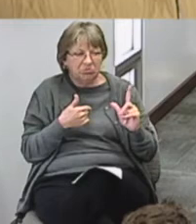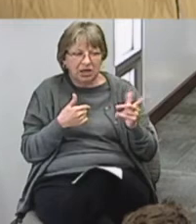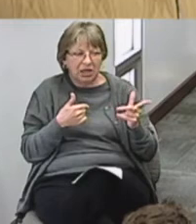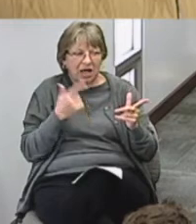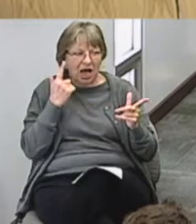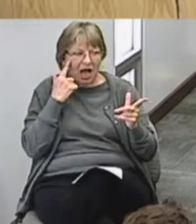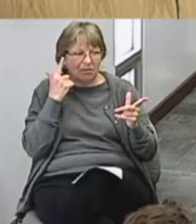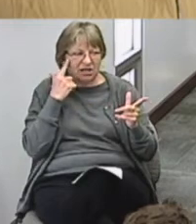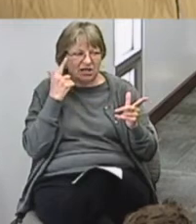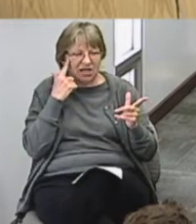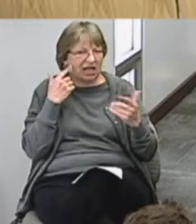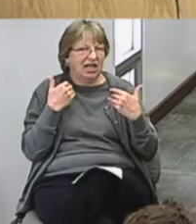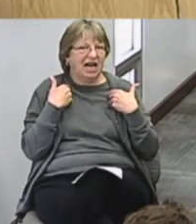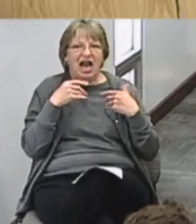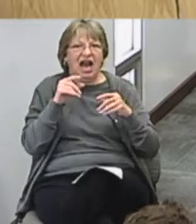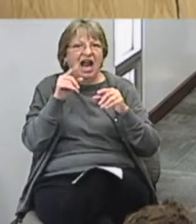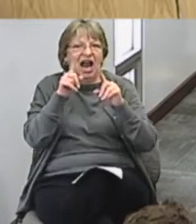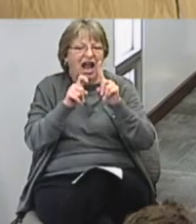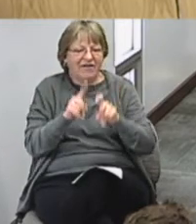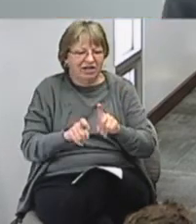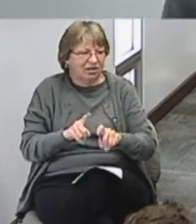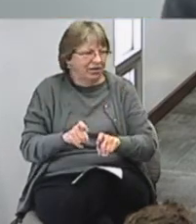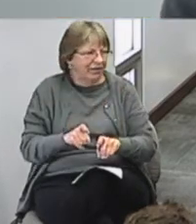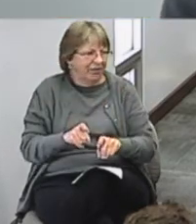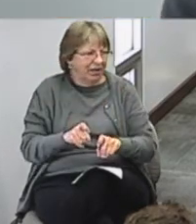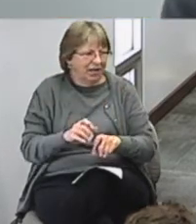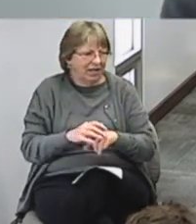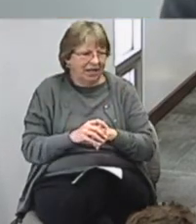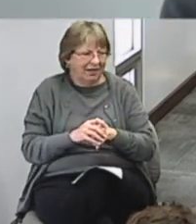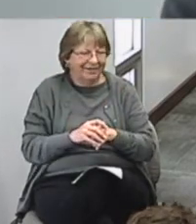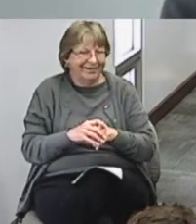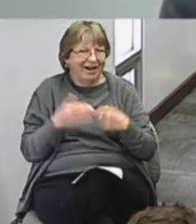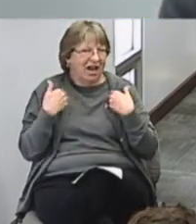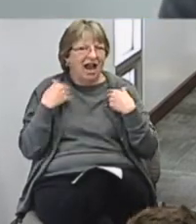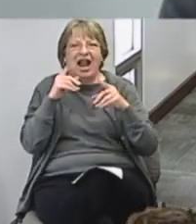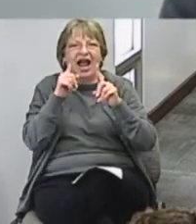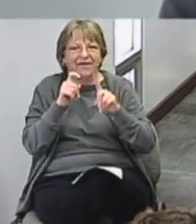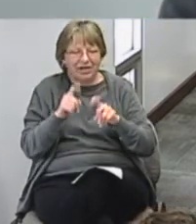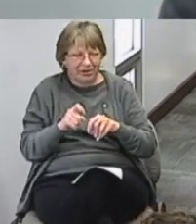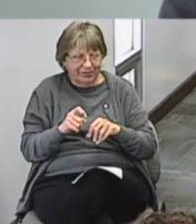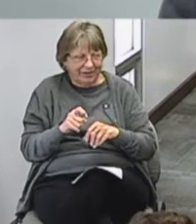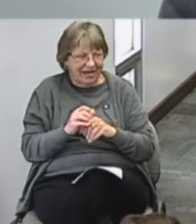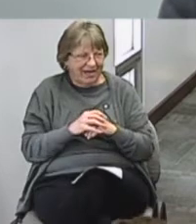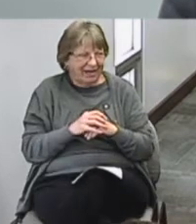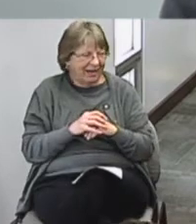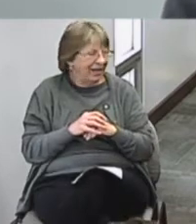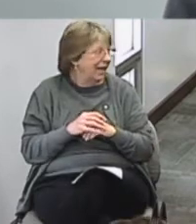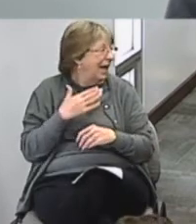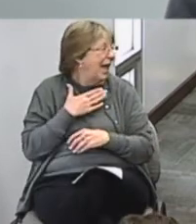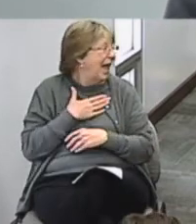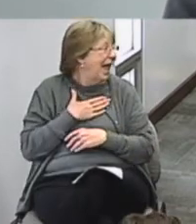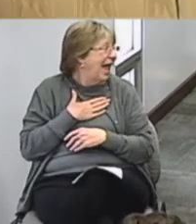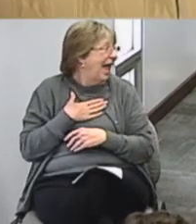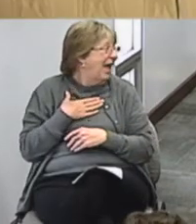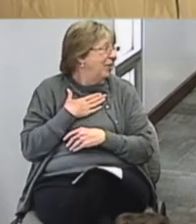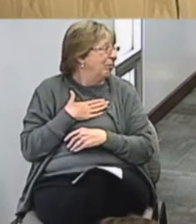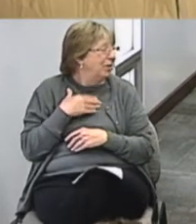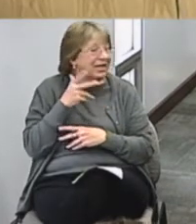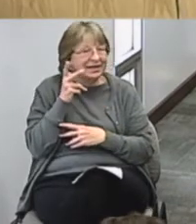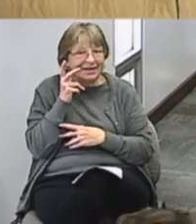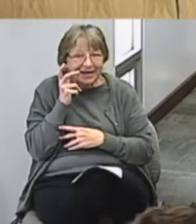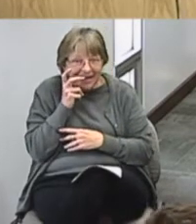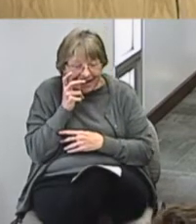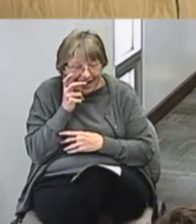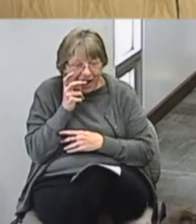can together. do a survey. Poor Rebecca gets more on her plate. I am pleased to hear that there's a movement to